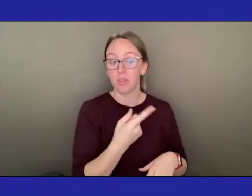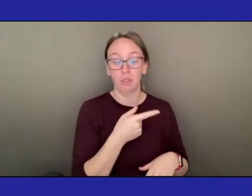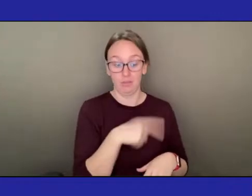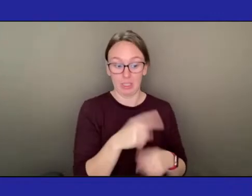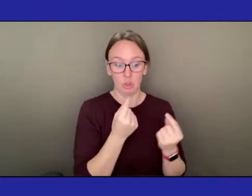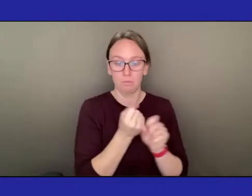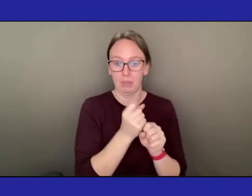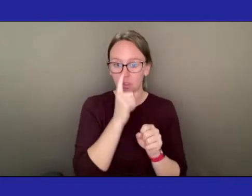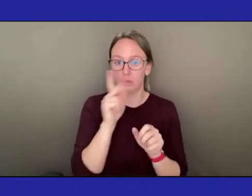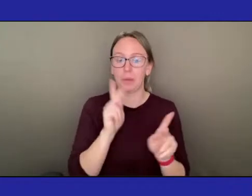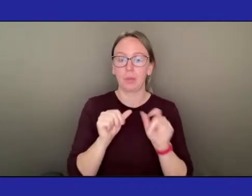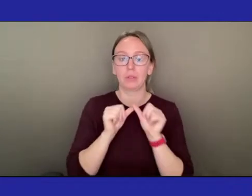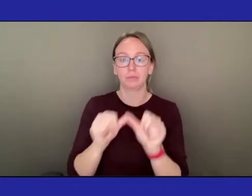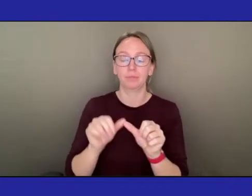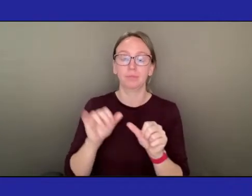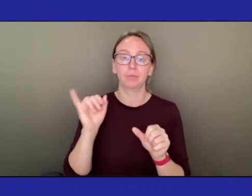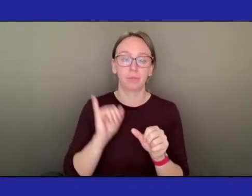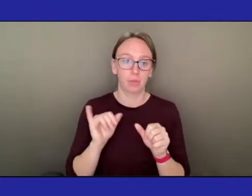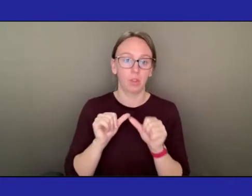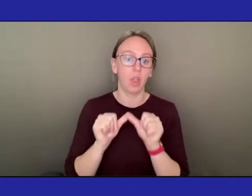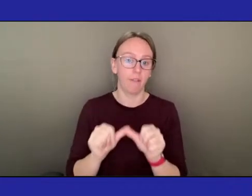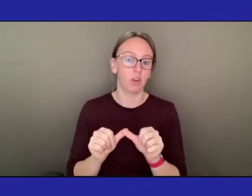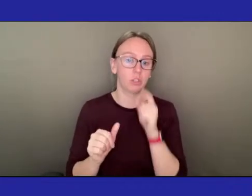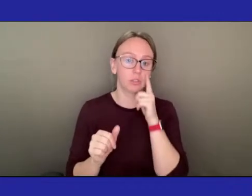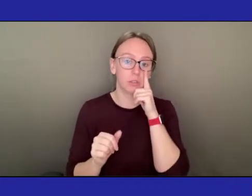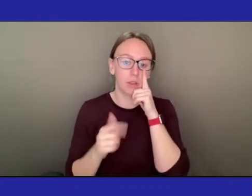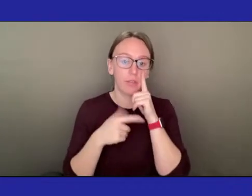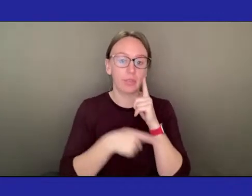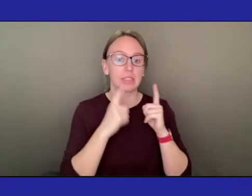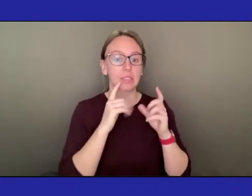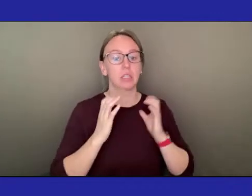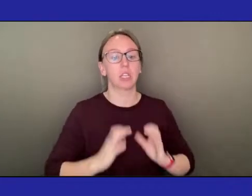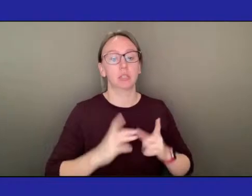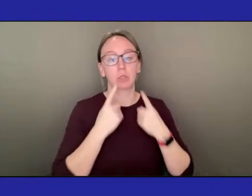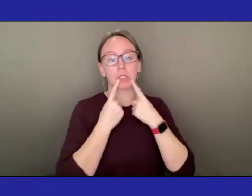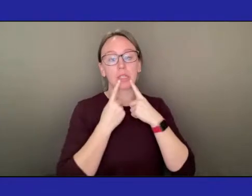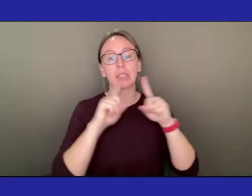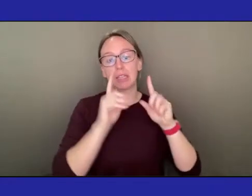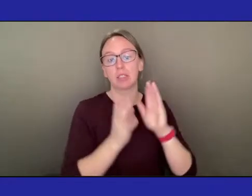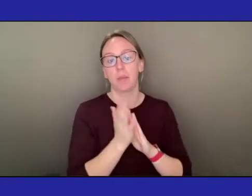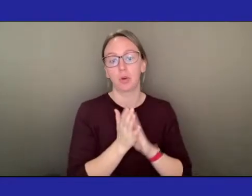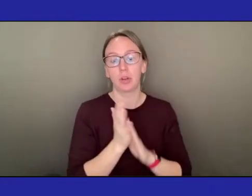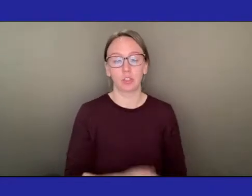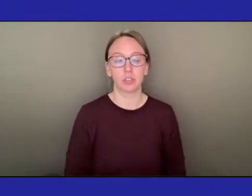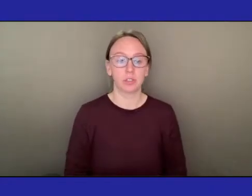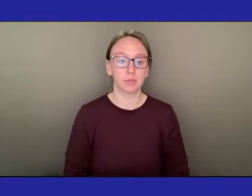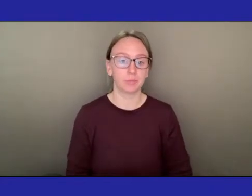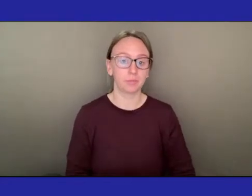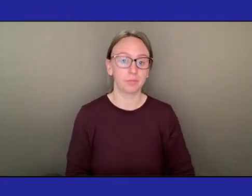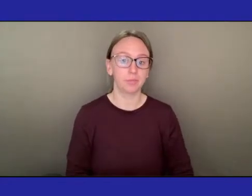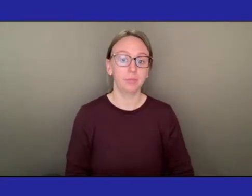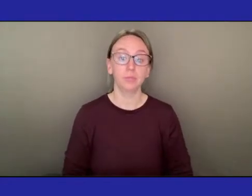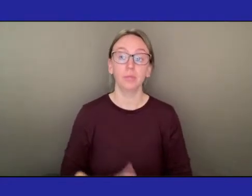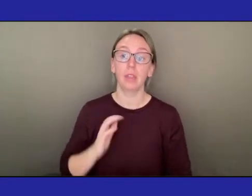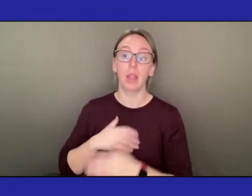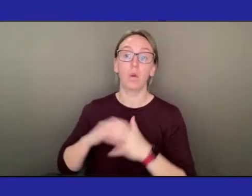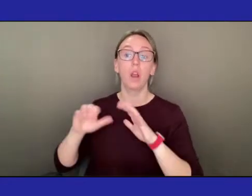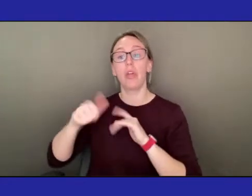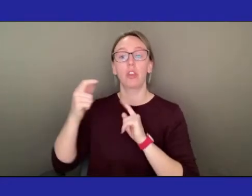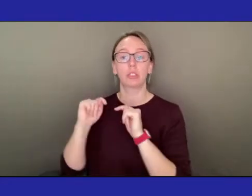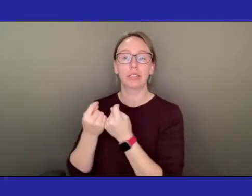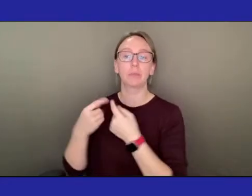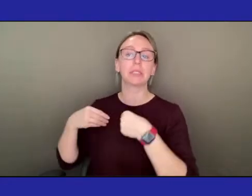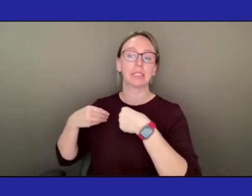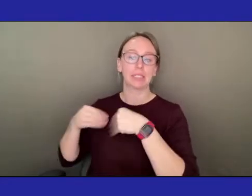covered, and this is the customer success operations. Our sales team, who initially